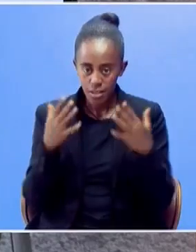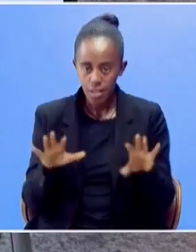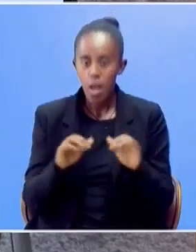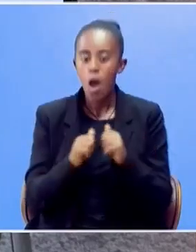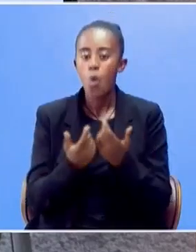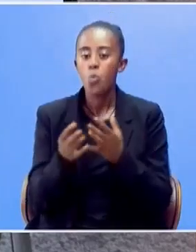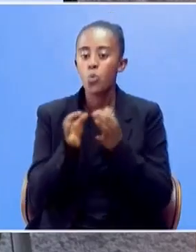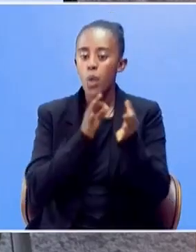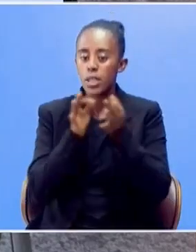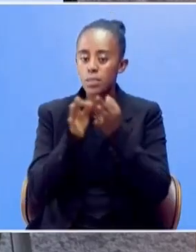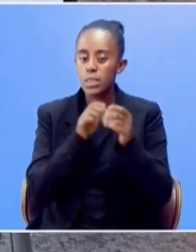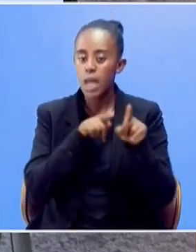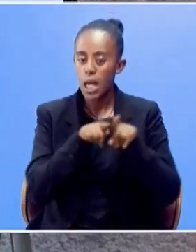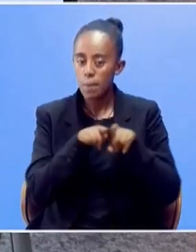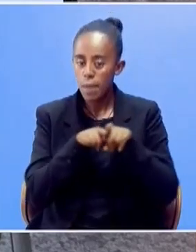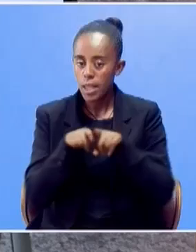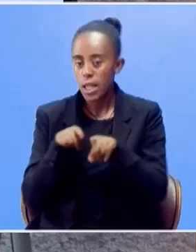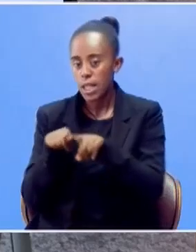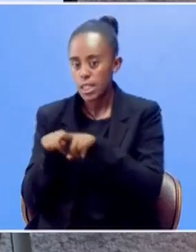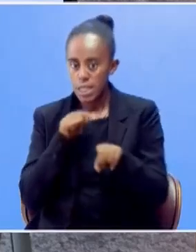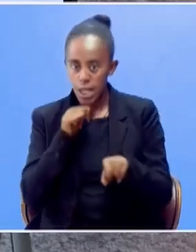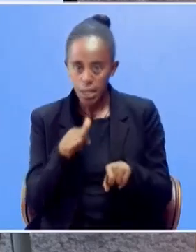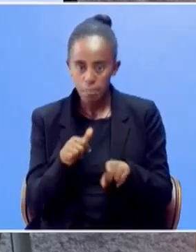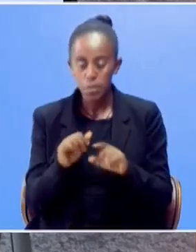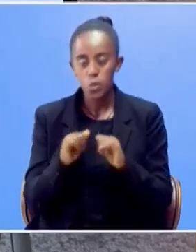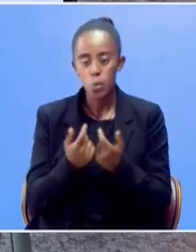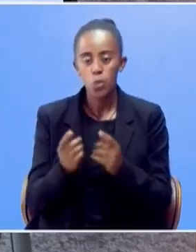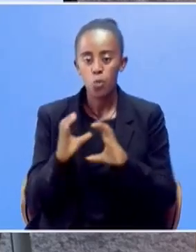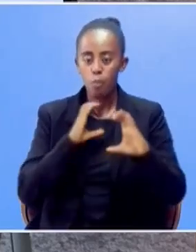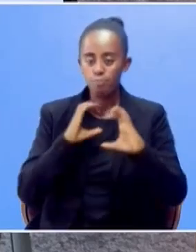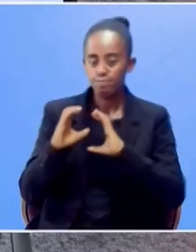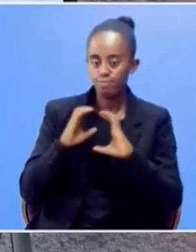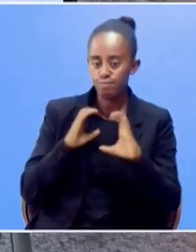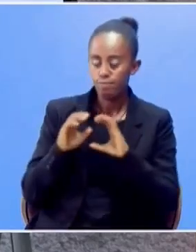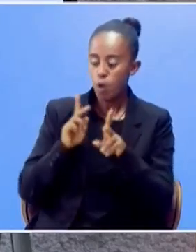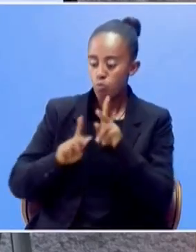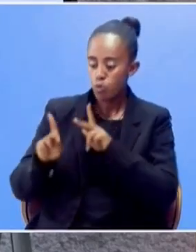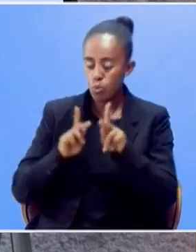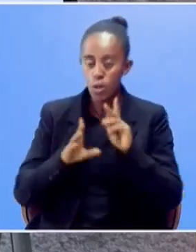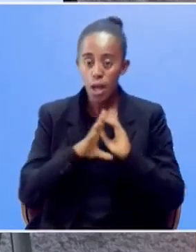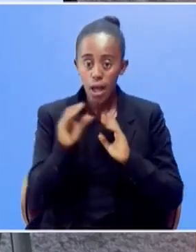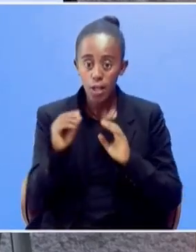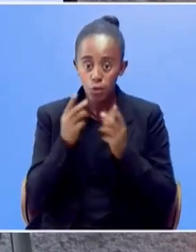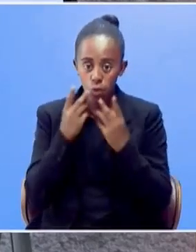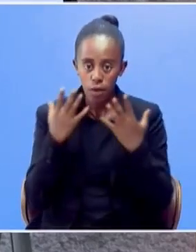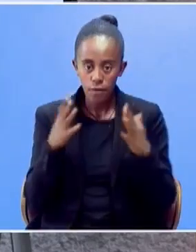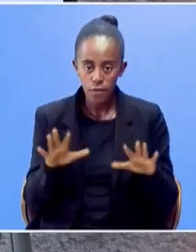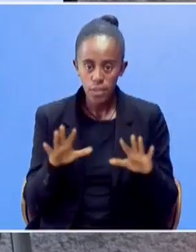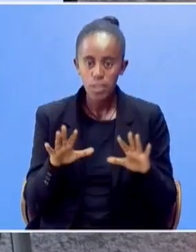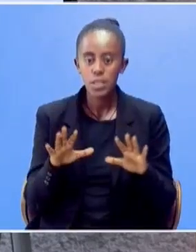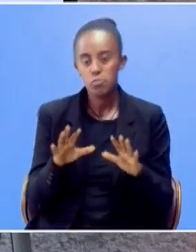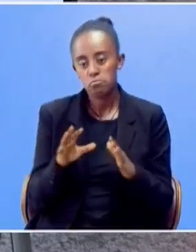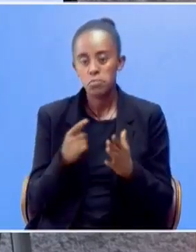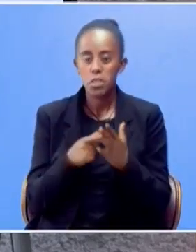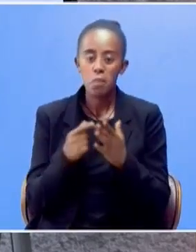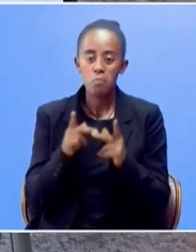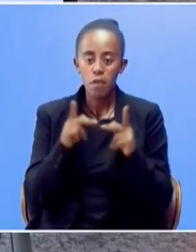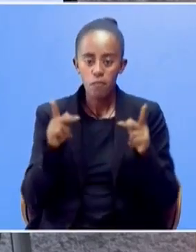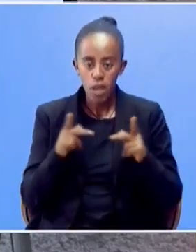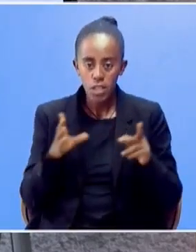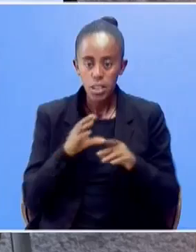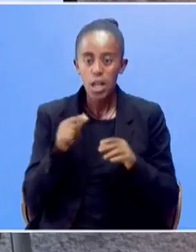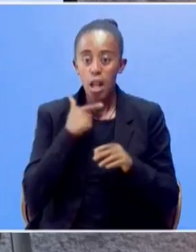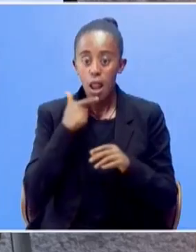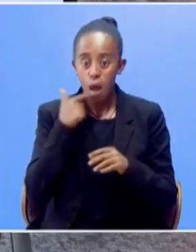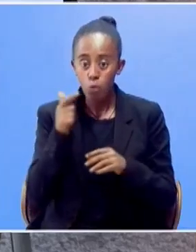to express agreement and disagreement when you communicate with people. And we have seen some common phrases and language